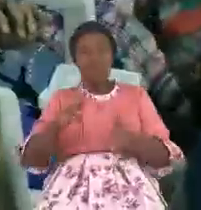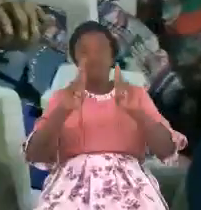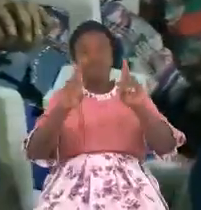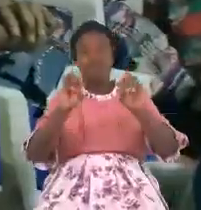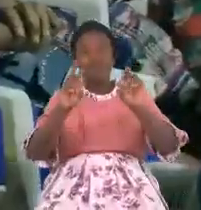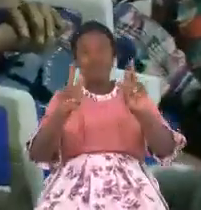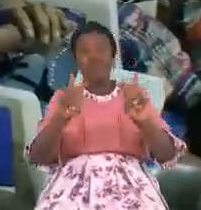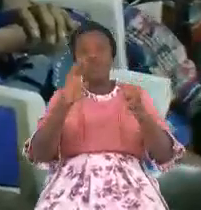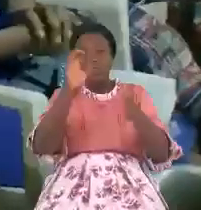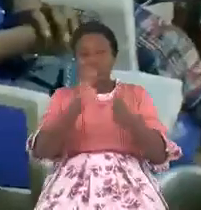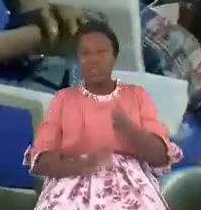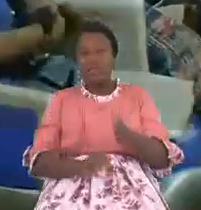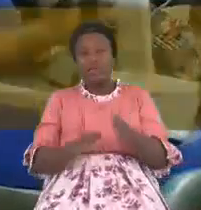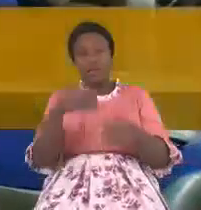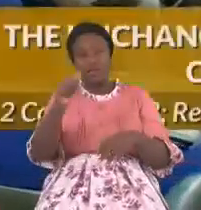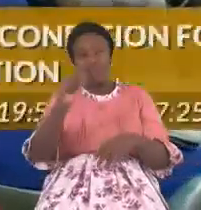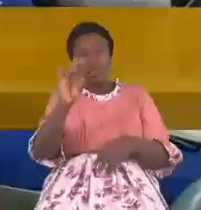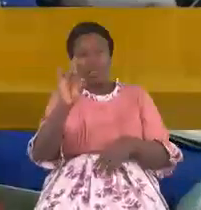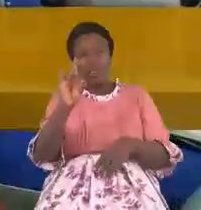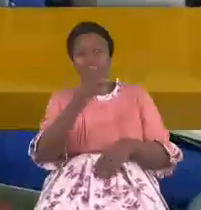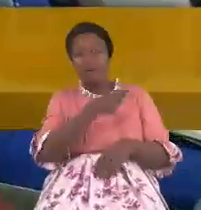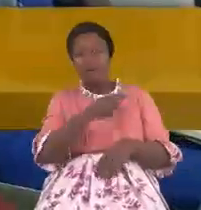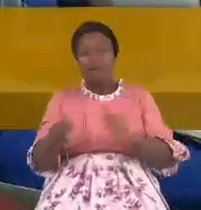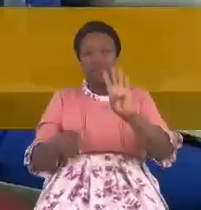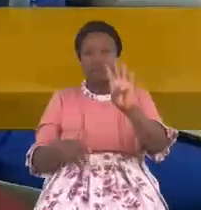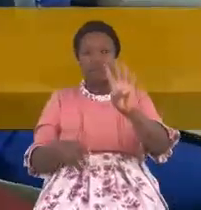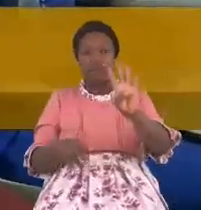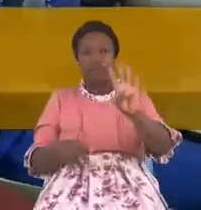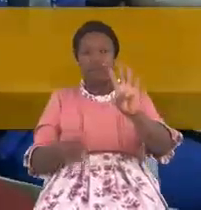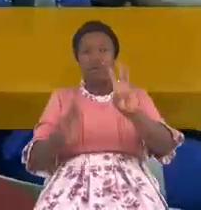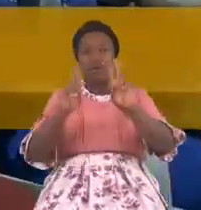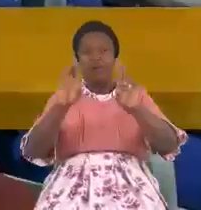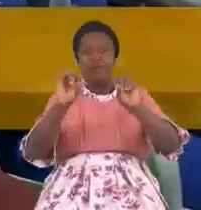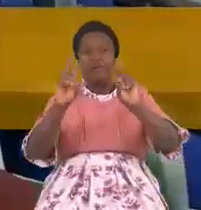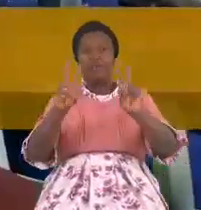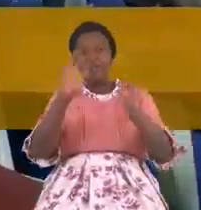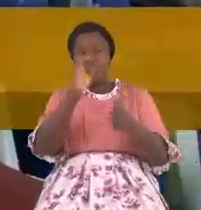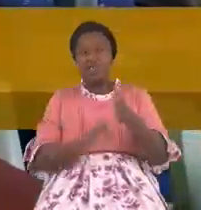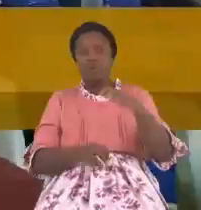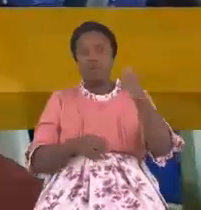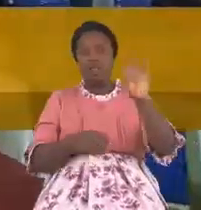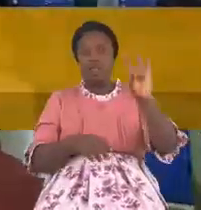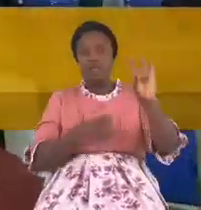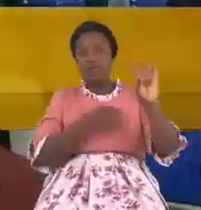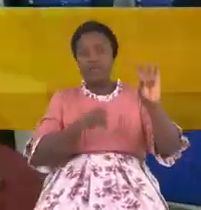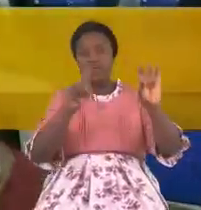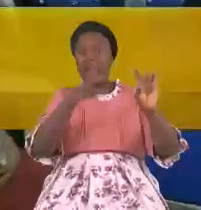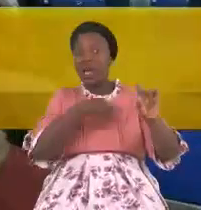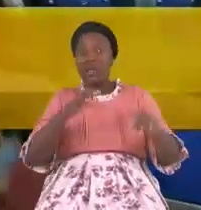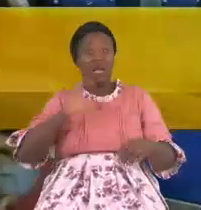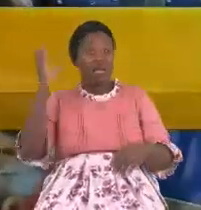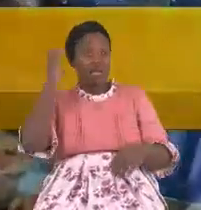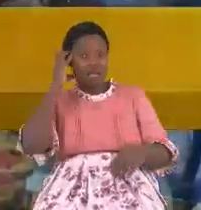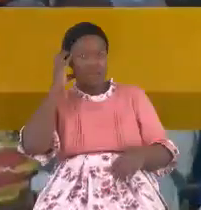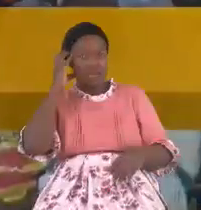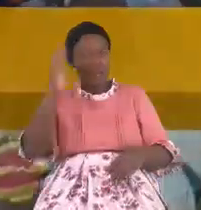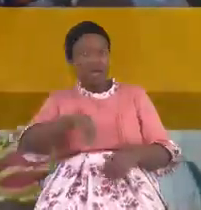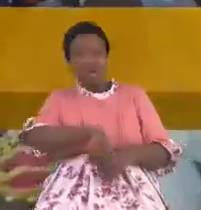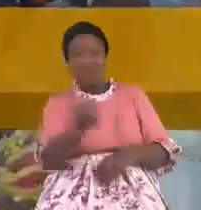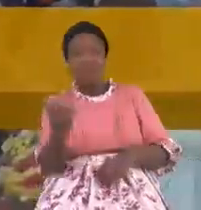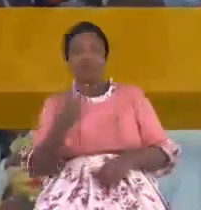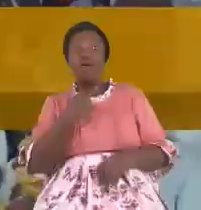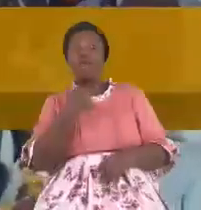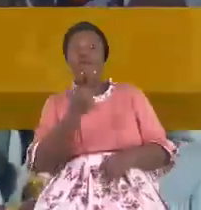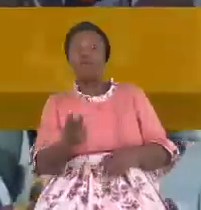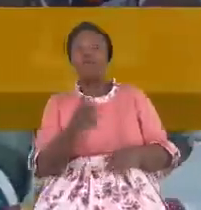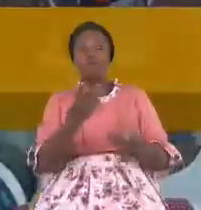verse 4 chapter 18 reading from verse 4 and i heard another voice from